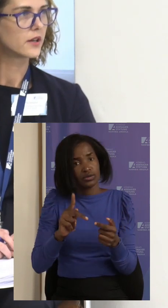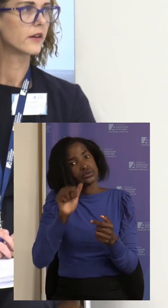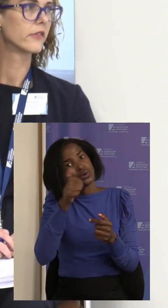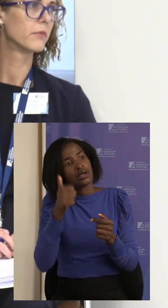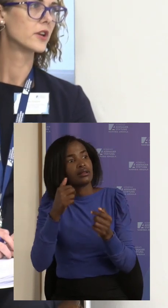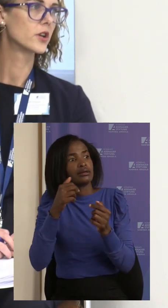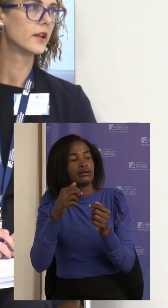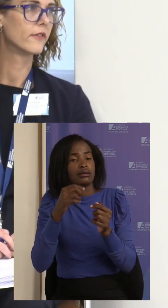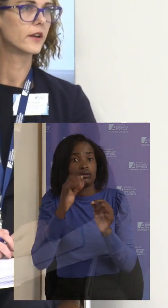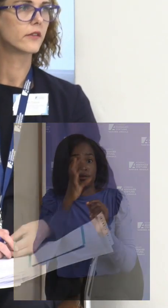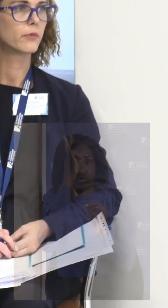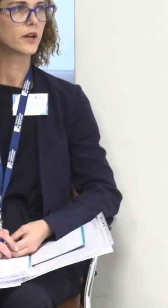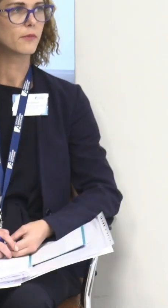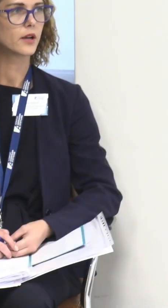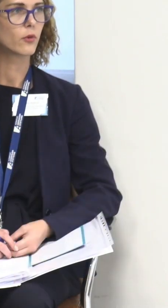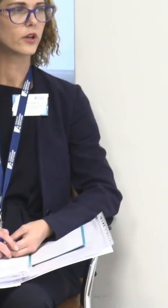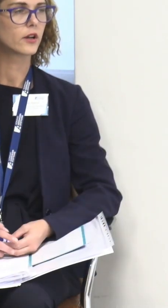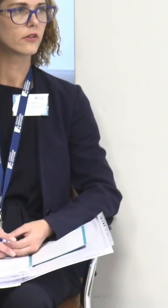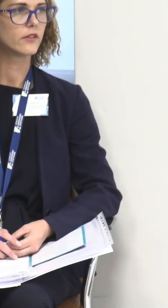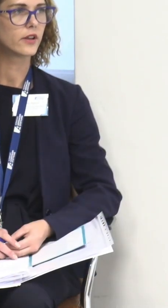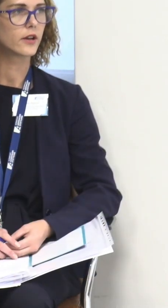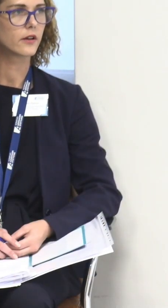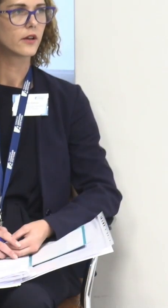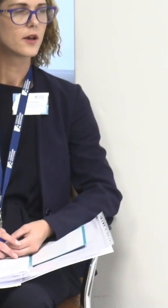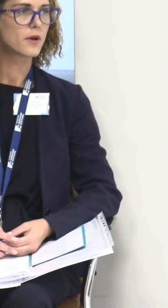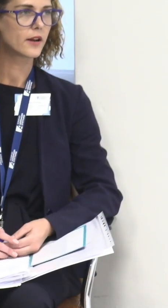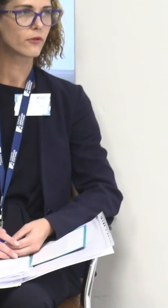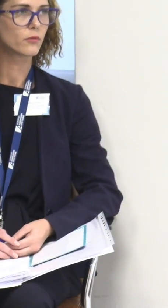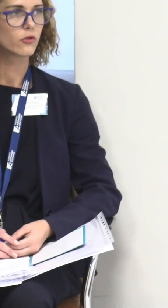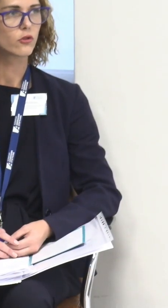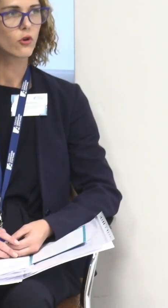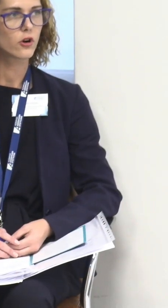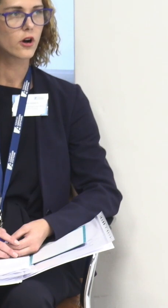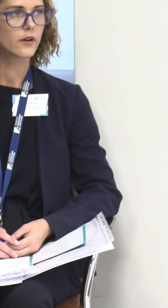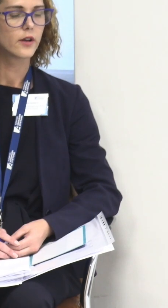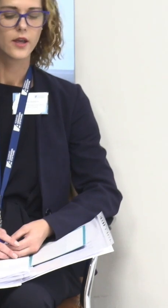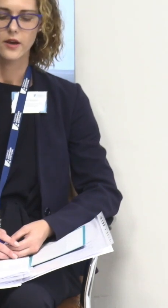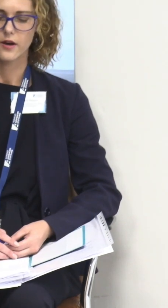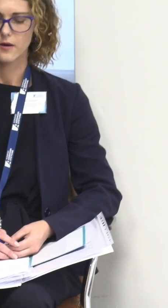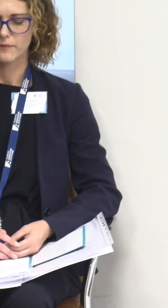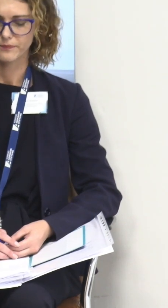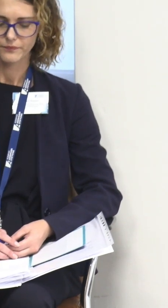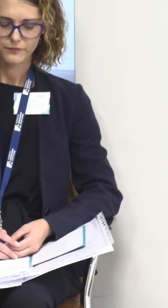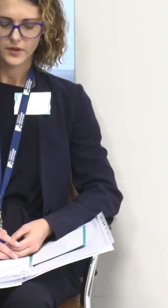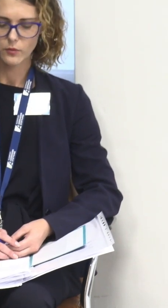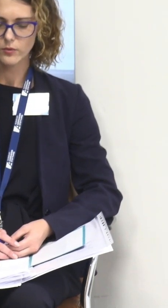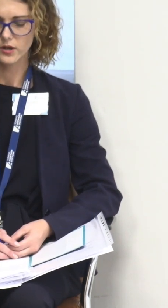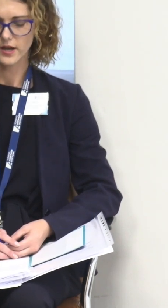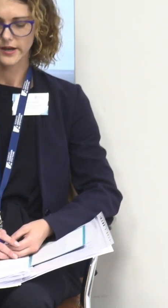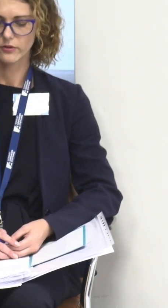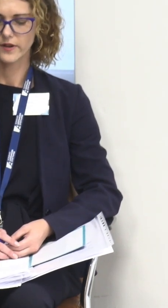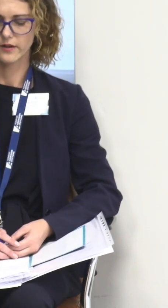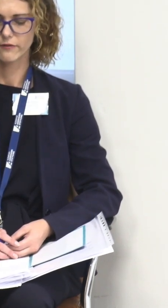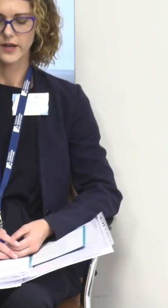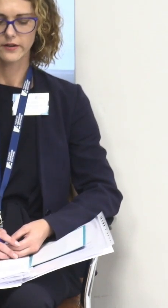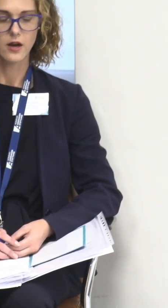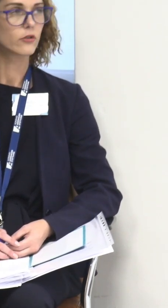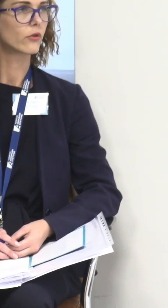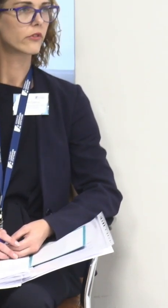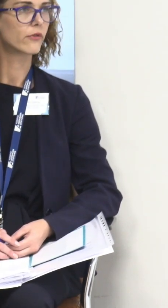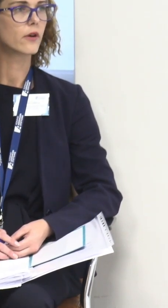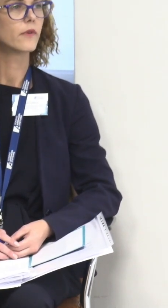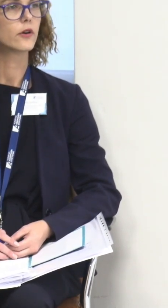media especially, that is becoming more increasing platform to talk on, we would like to then find